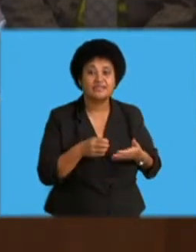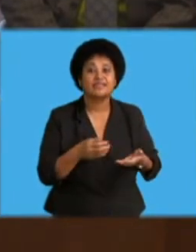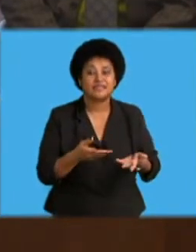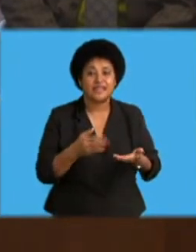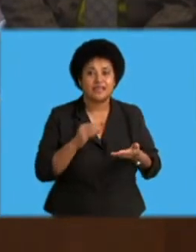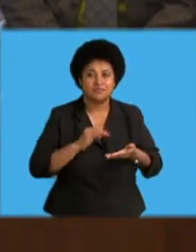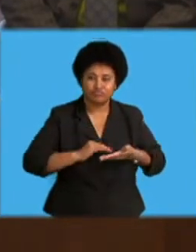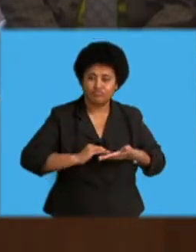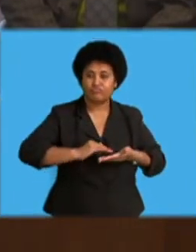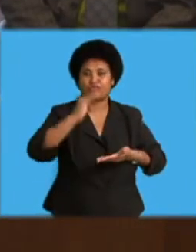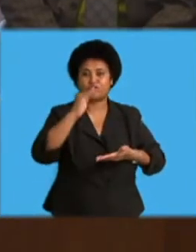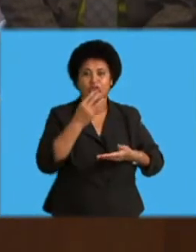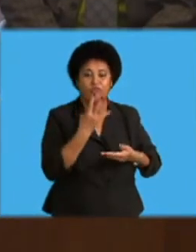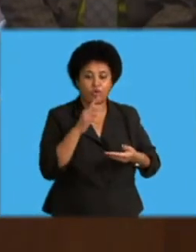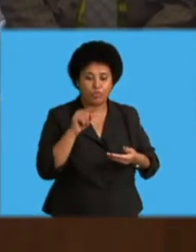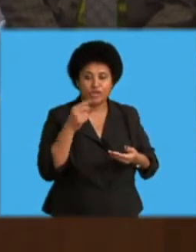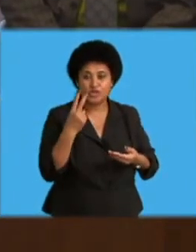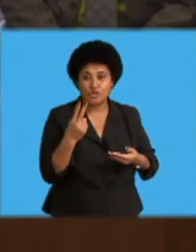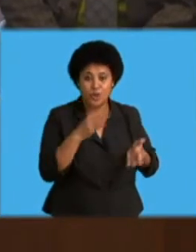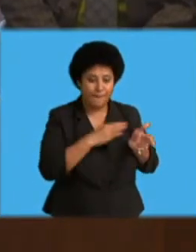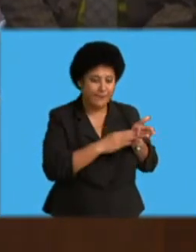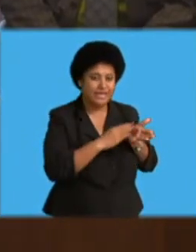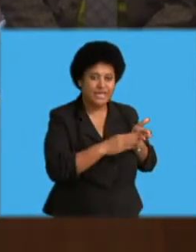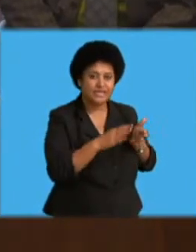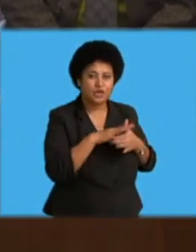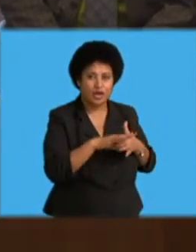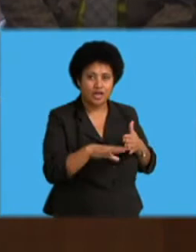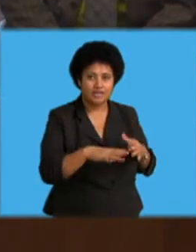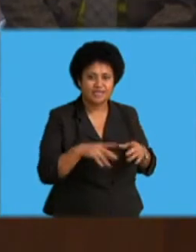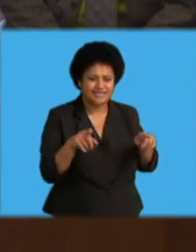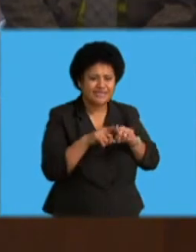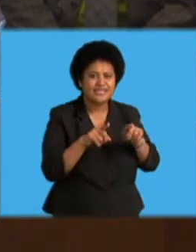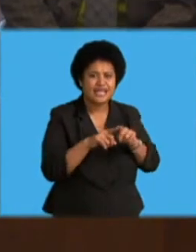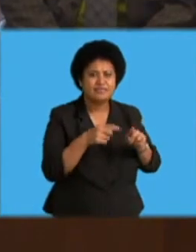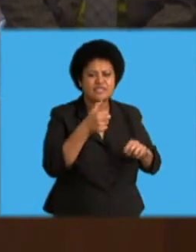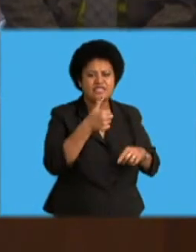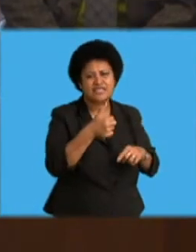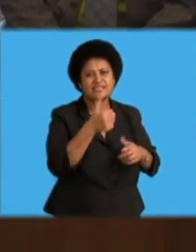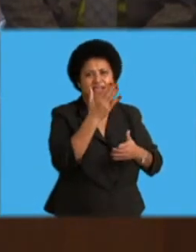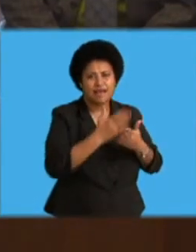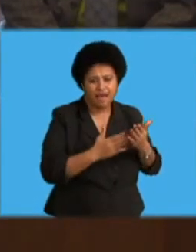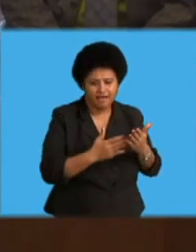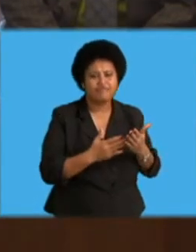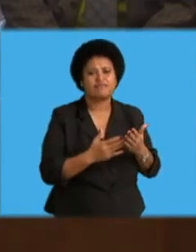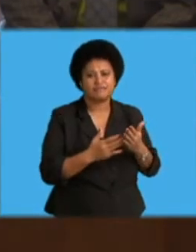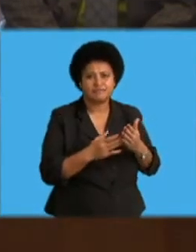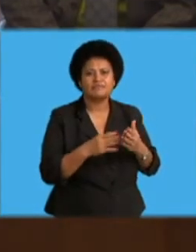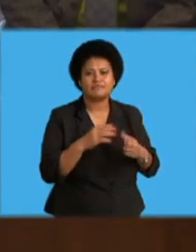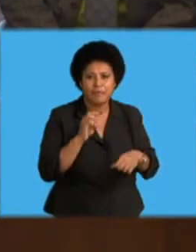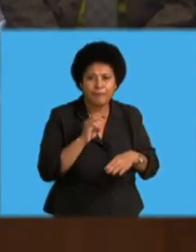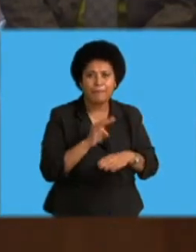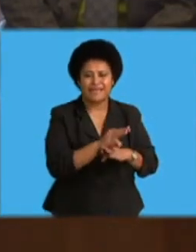$2.242 billion this month, equivalent to 6.6 months of imports.